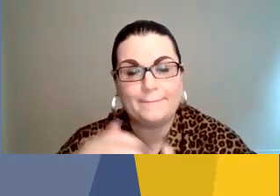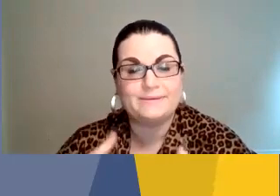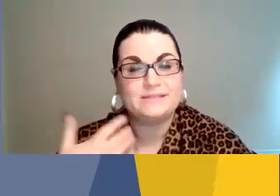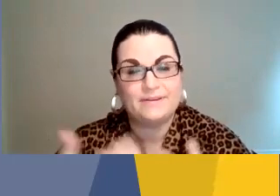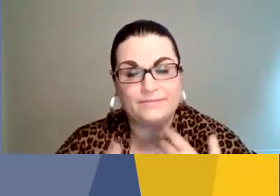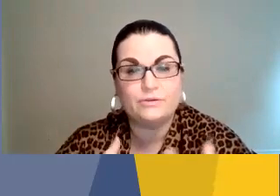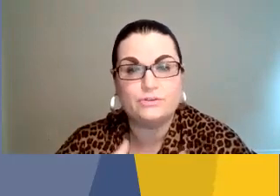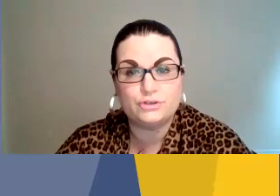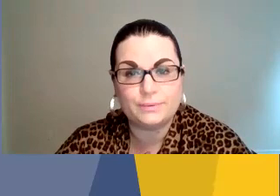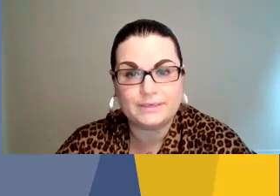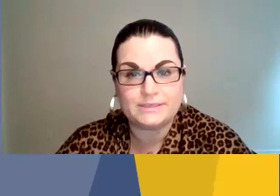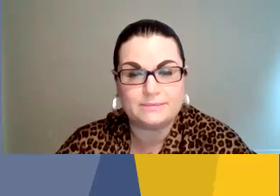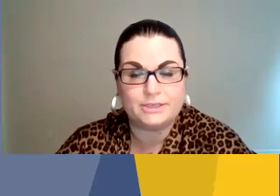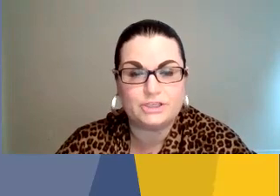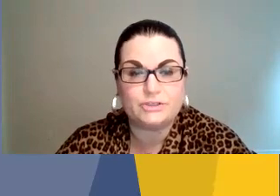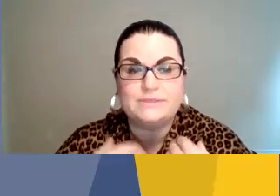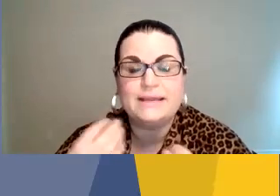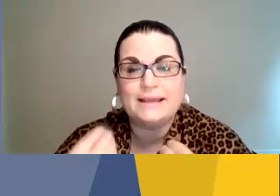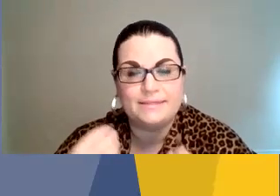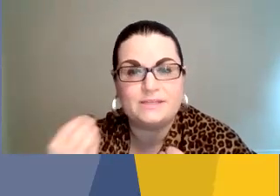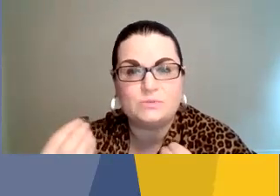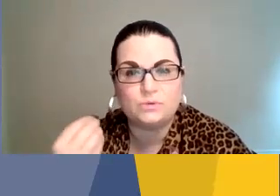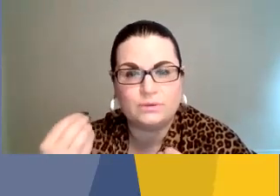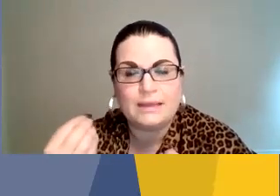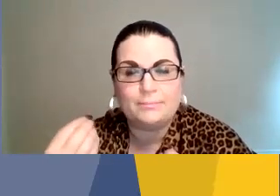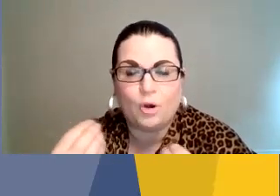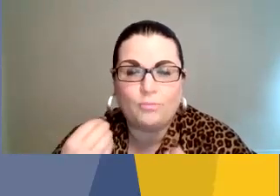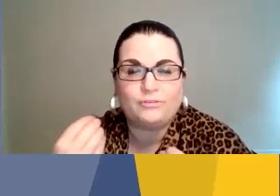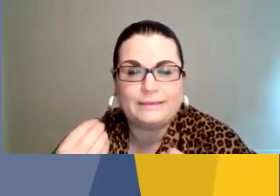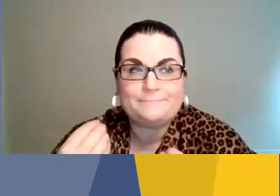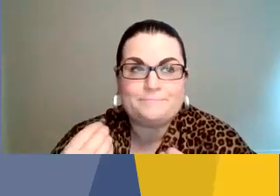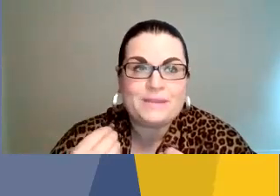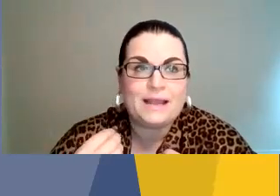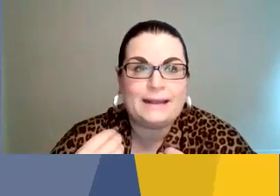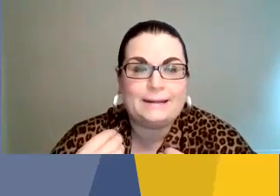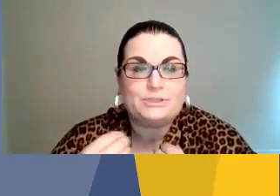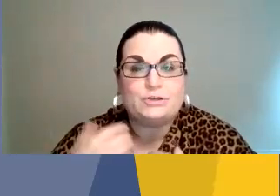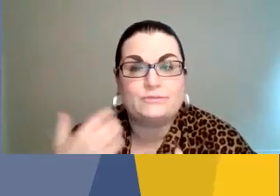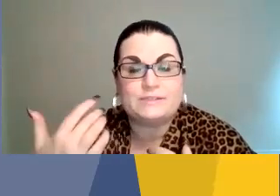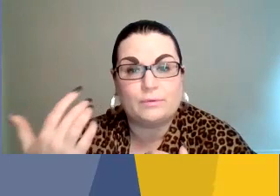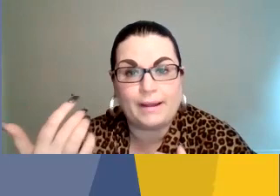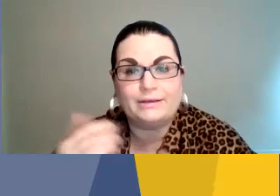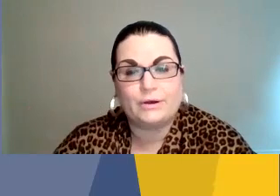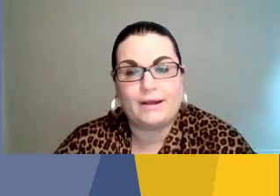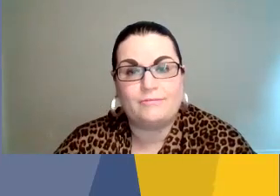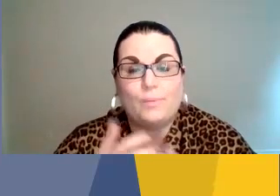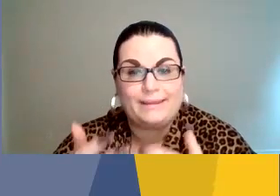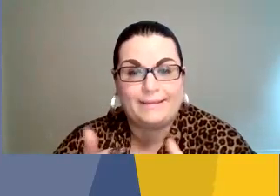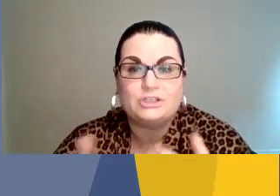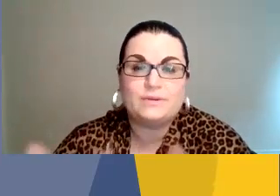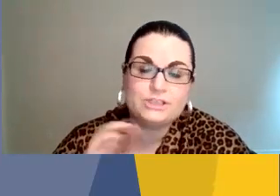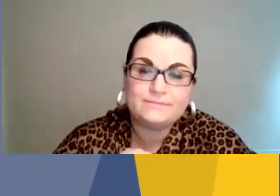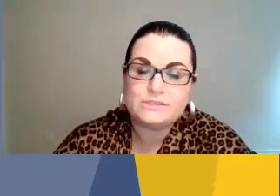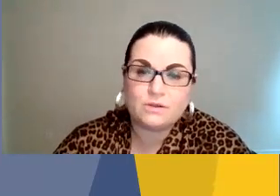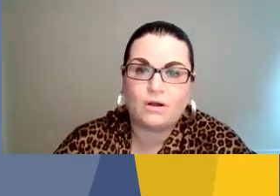is if ever you do run into some issues, this will hopefully serve as a reminder of what we can do, and just give